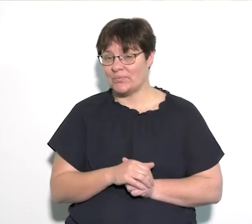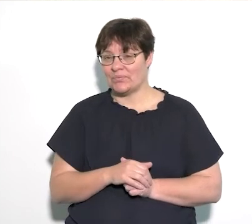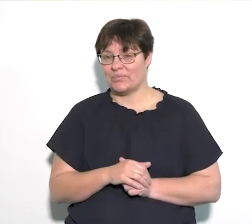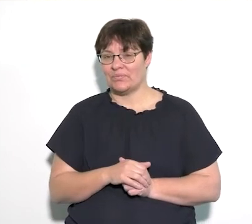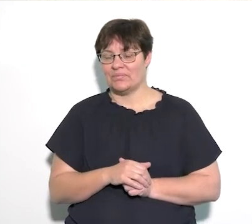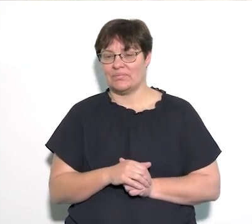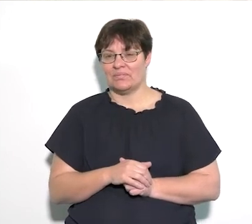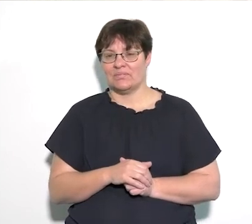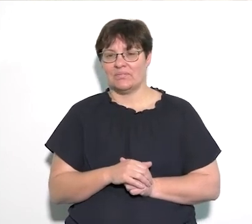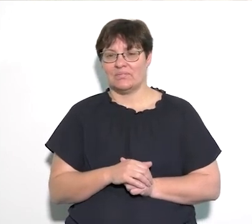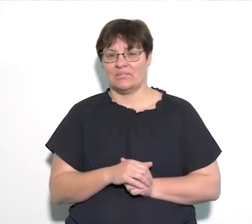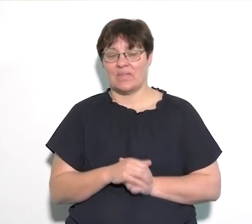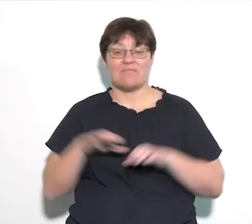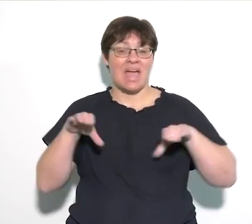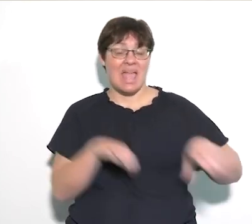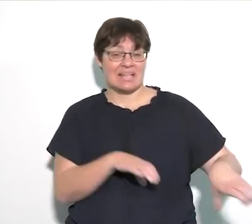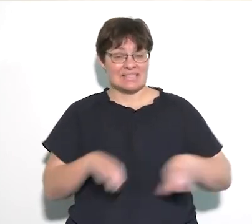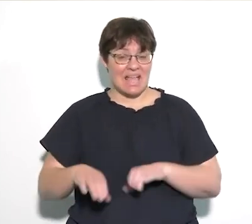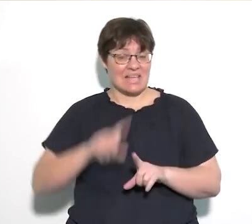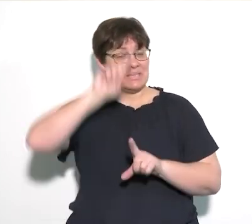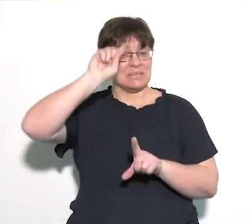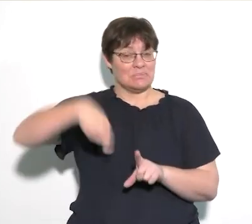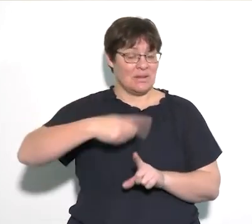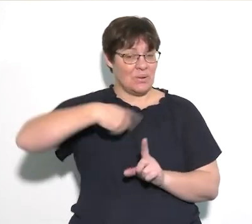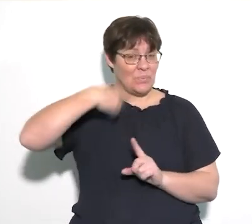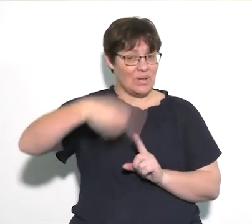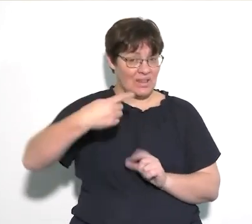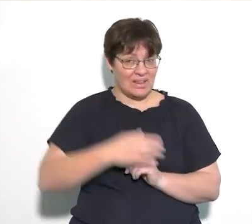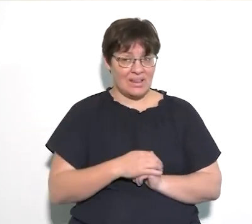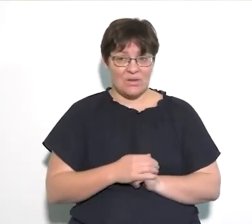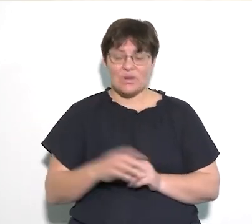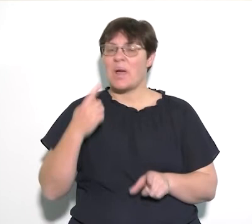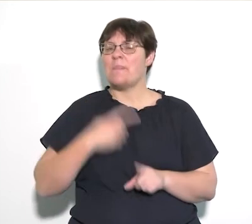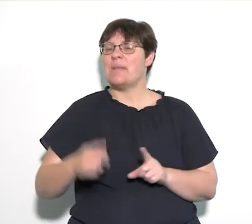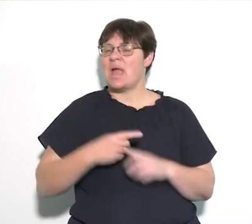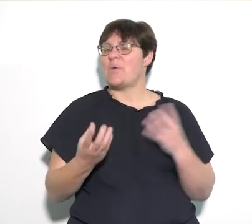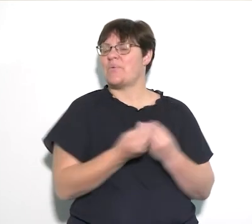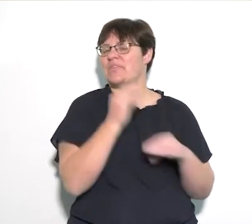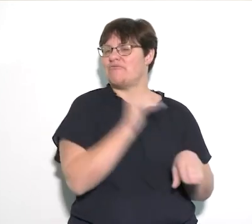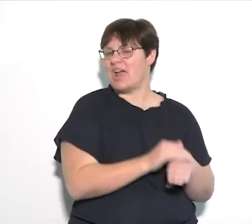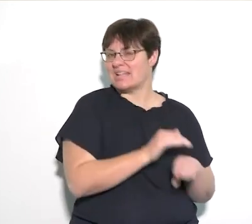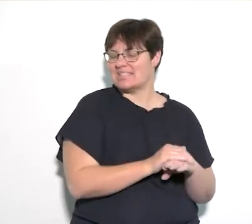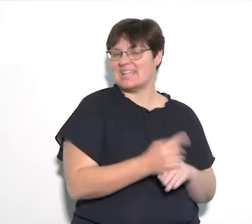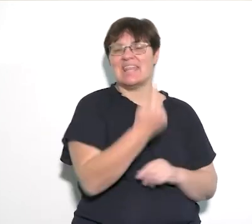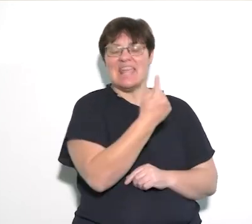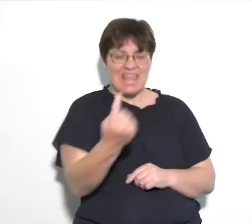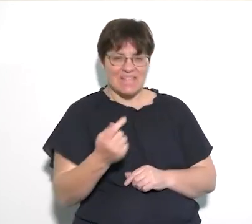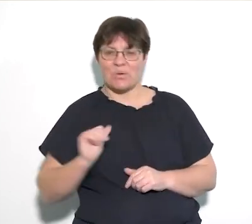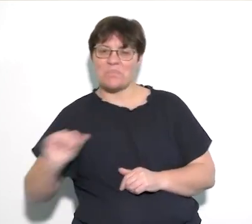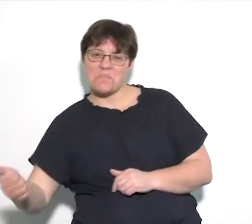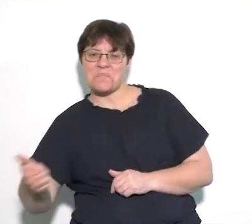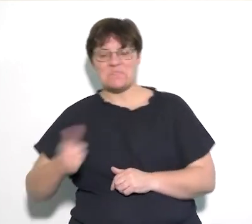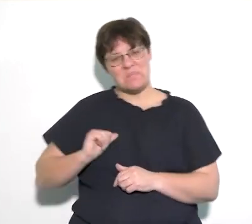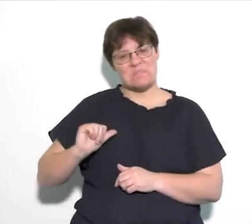demonstrate. So there I have my exercise spinning wheel. You can play this with a friend and each of you can